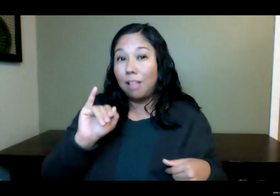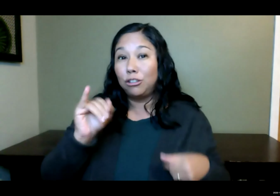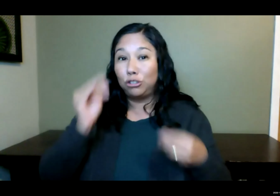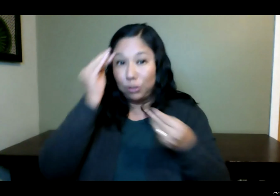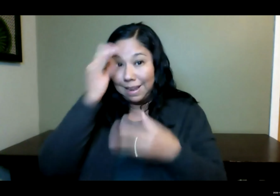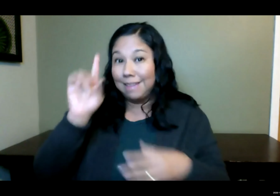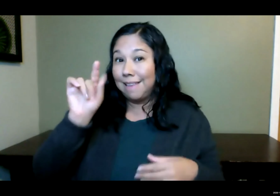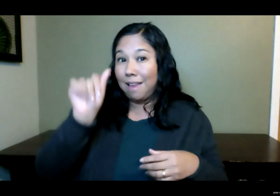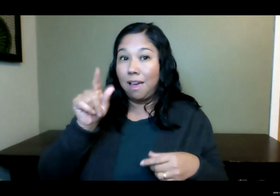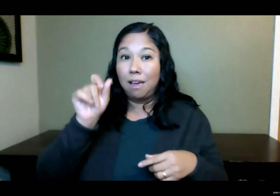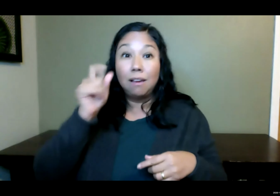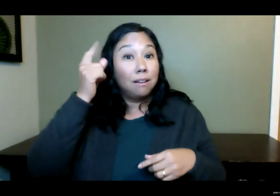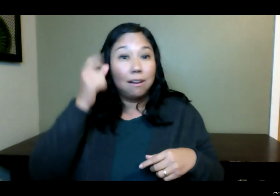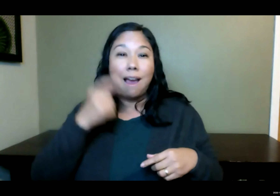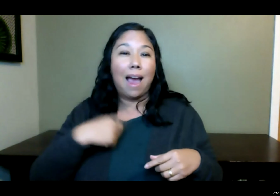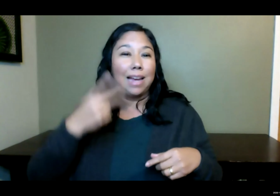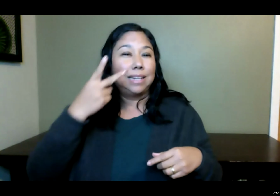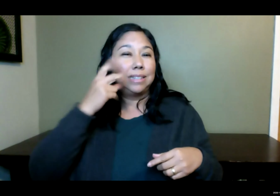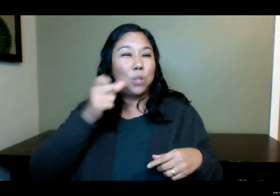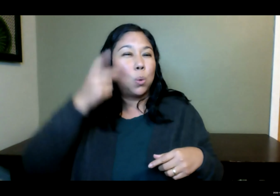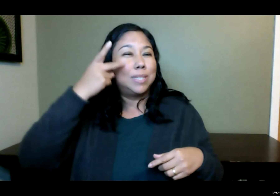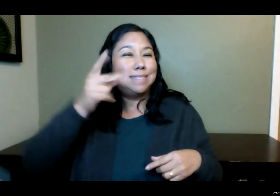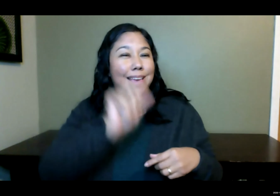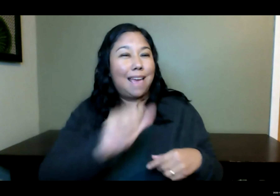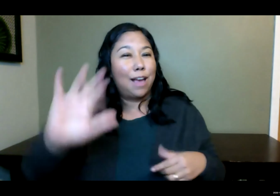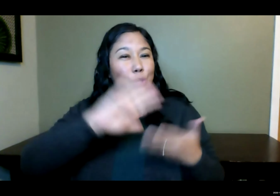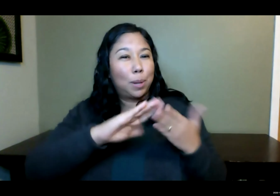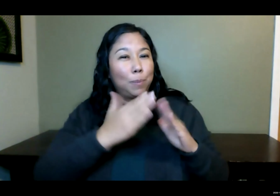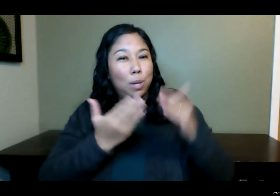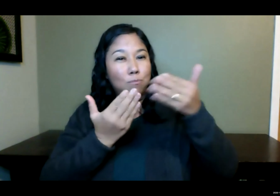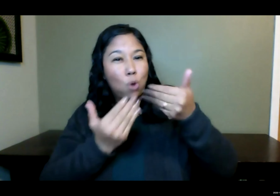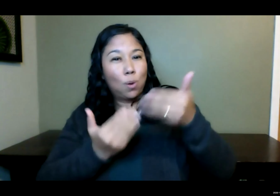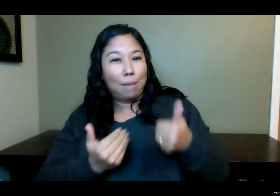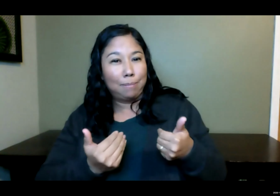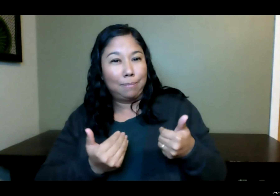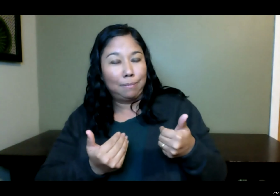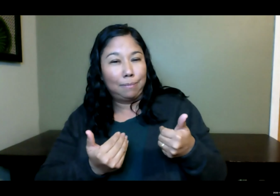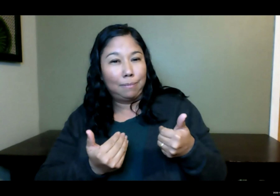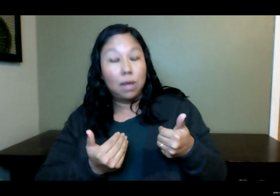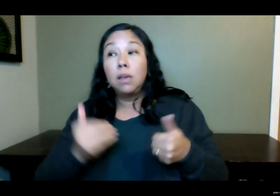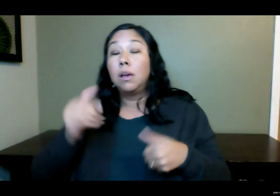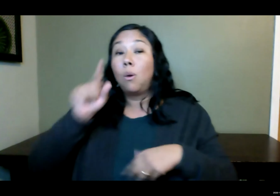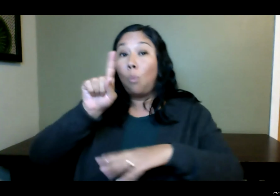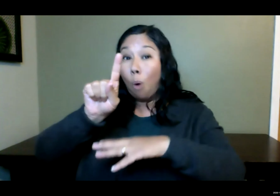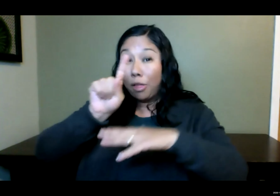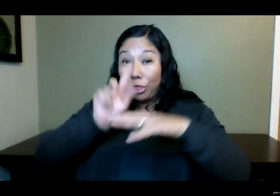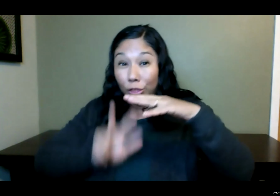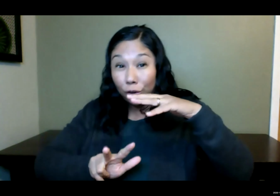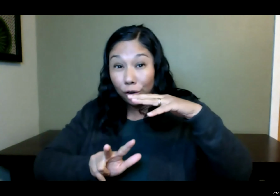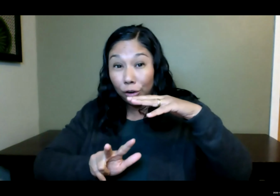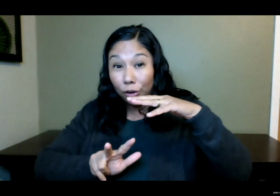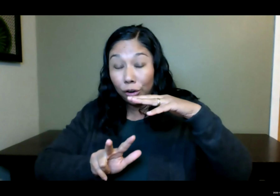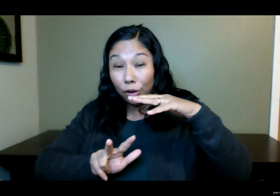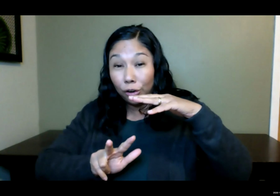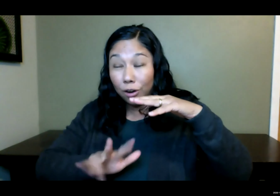the Asian communities not being really broken out. And then with data like a third of the US, a